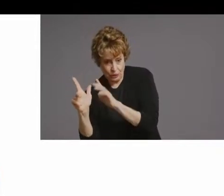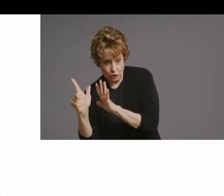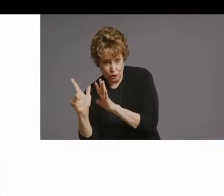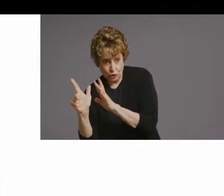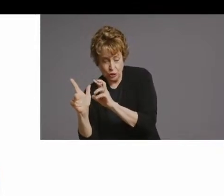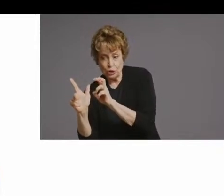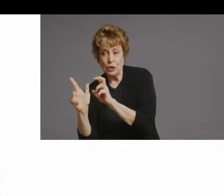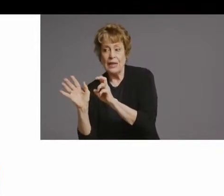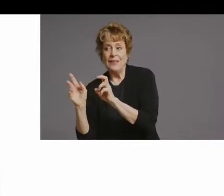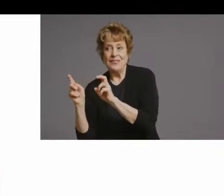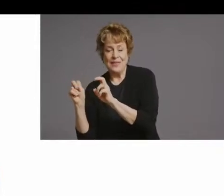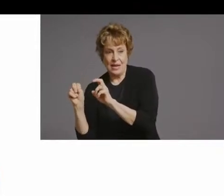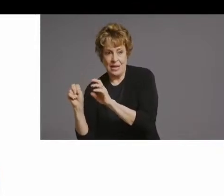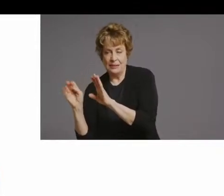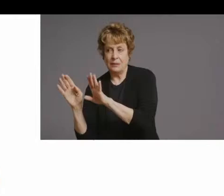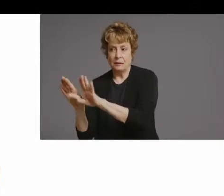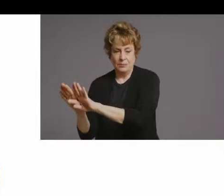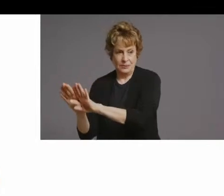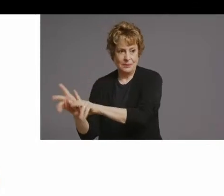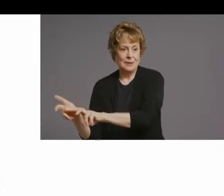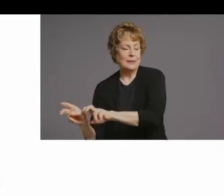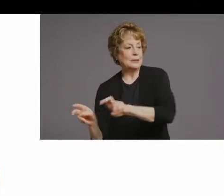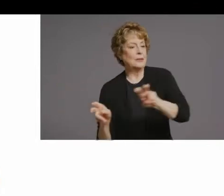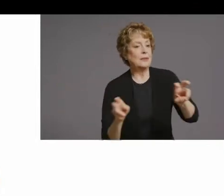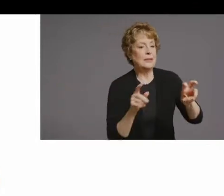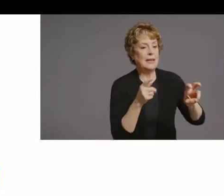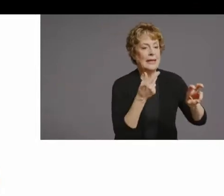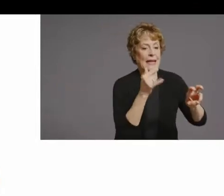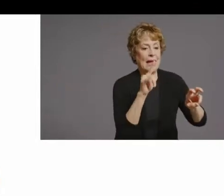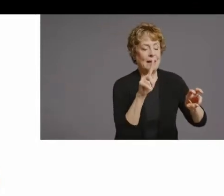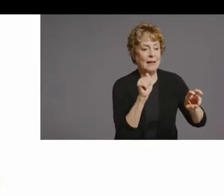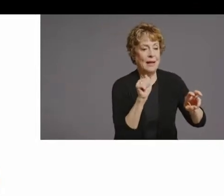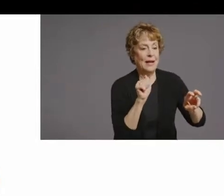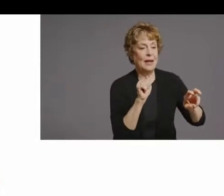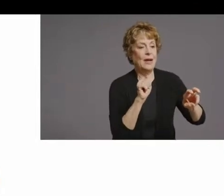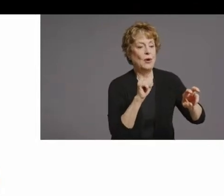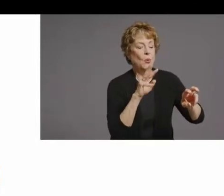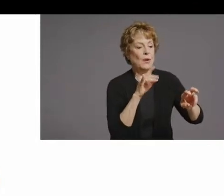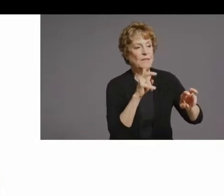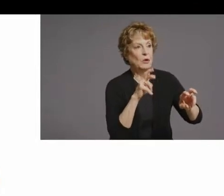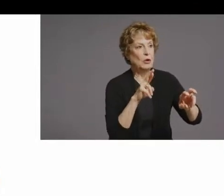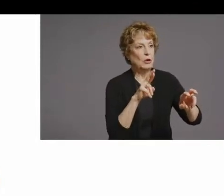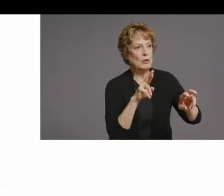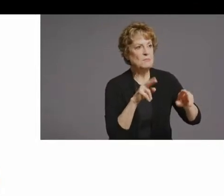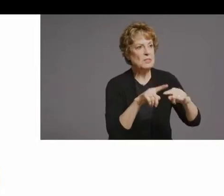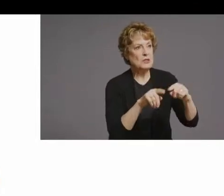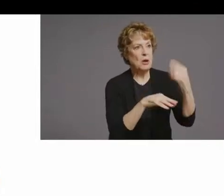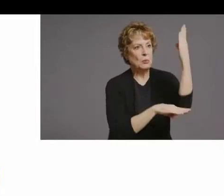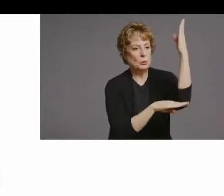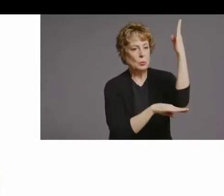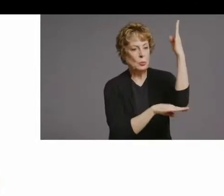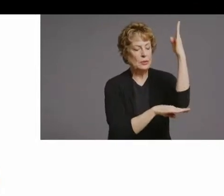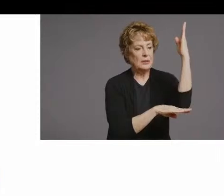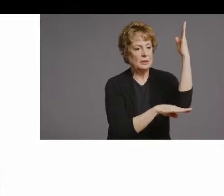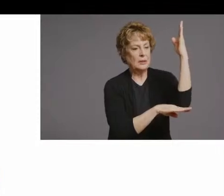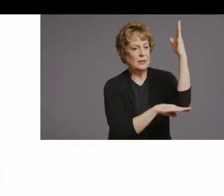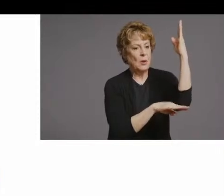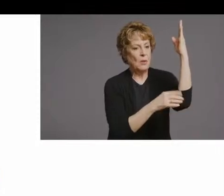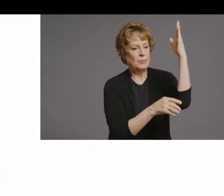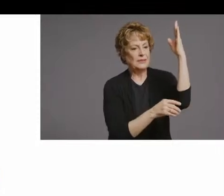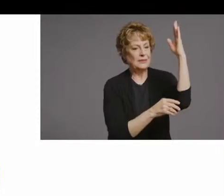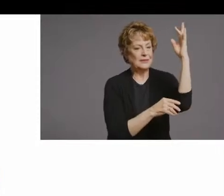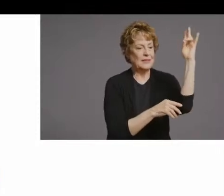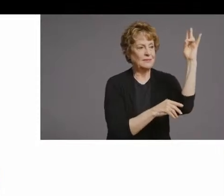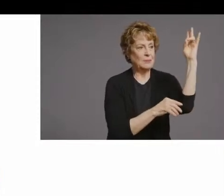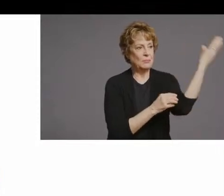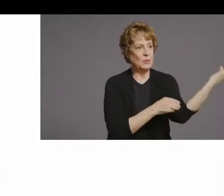around noon on Friday, and then we'll continue. That will be 7 a.m. to 7 p.m. and we'll be indoors